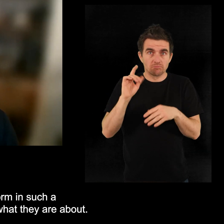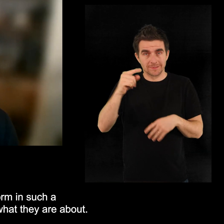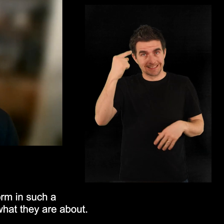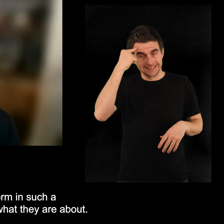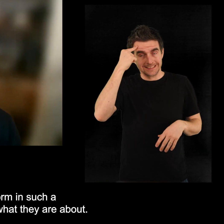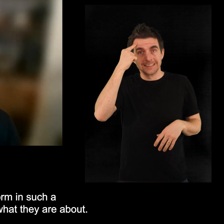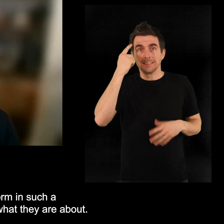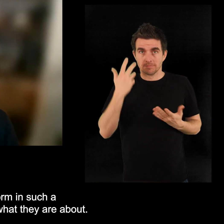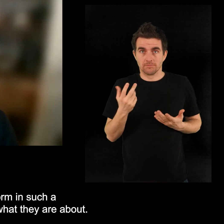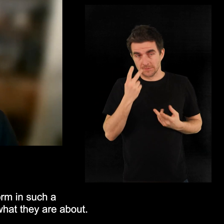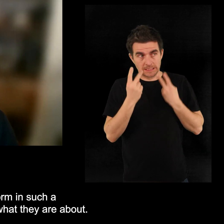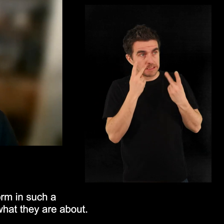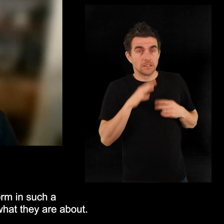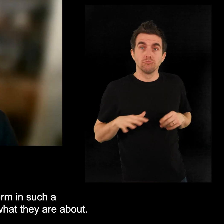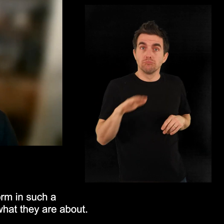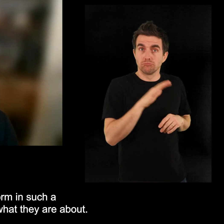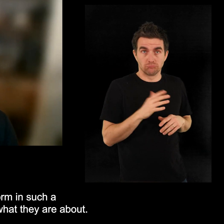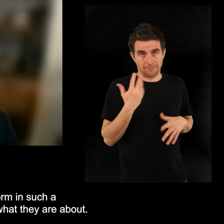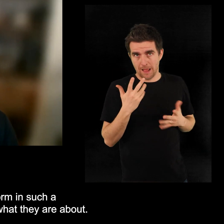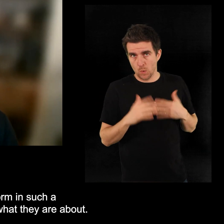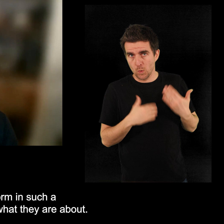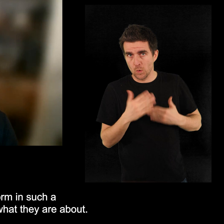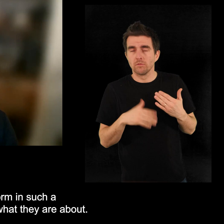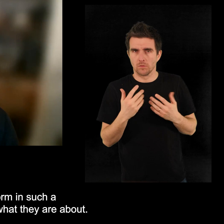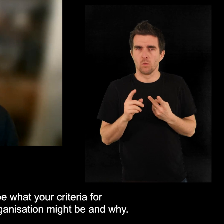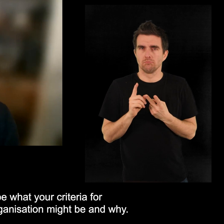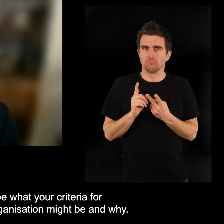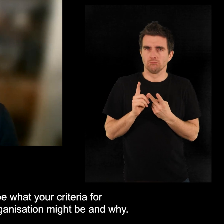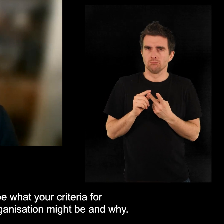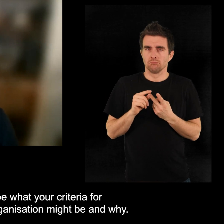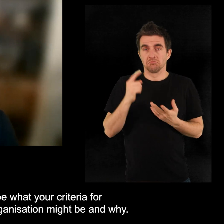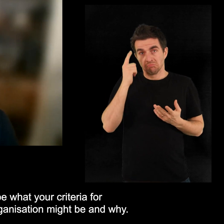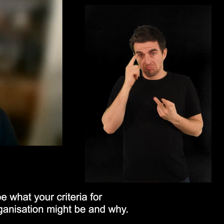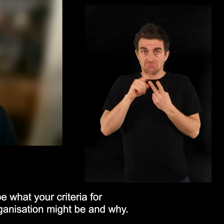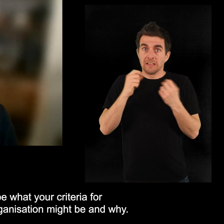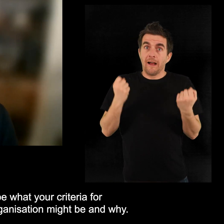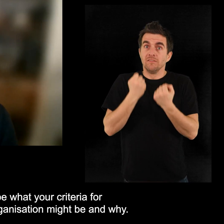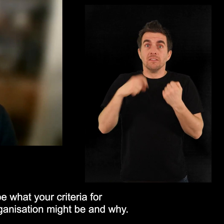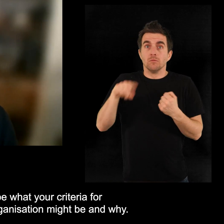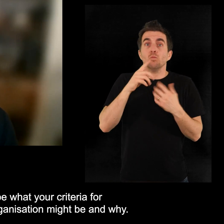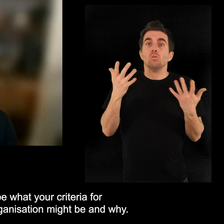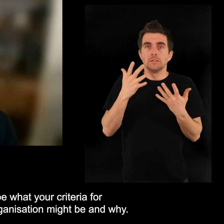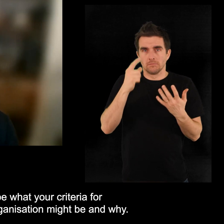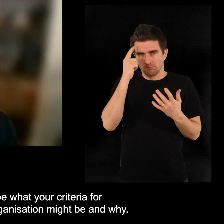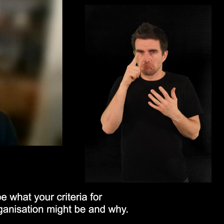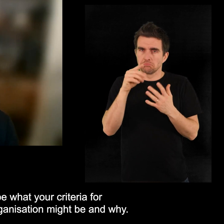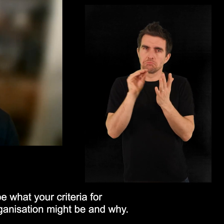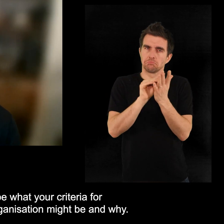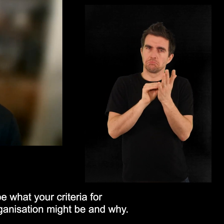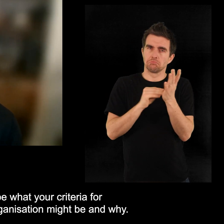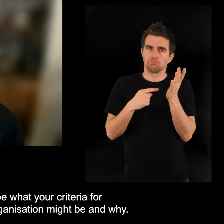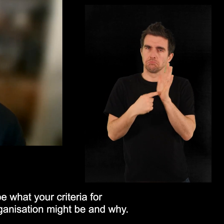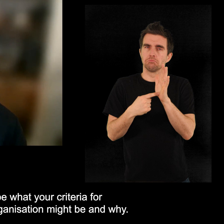that that is foremost in what they are about. So a second activity might be what your criteria